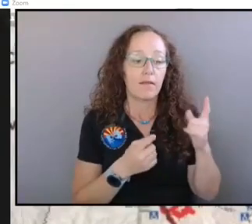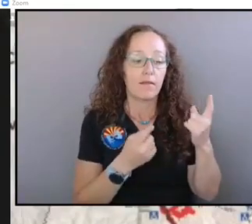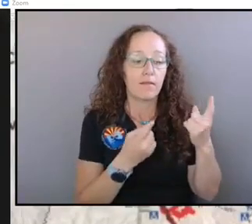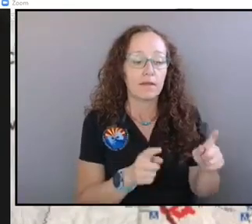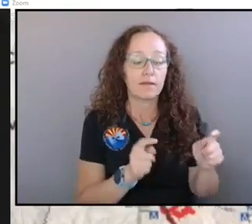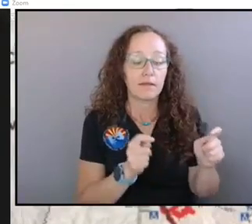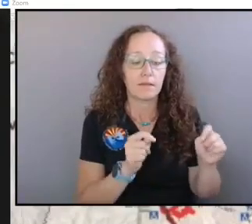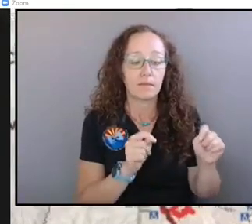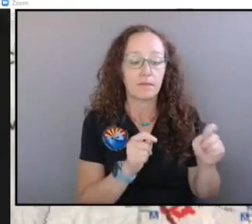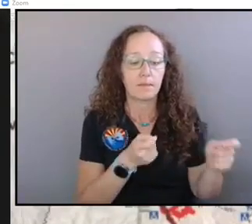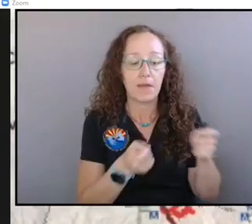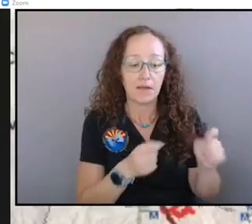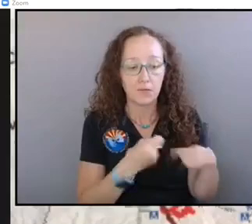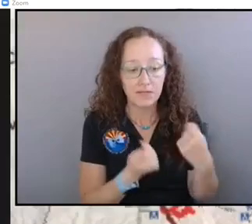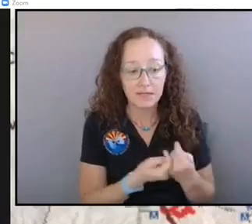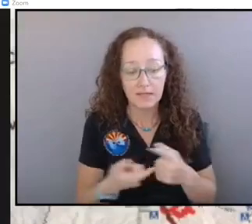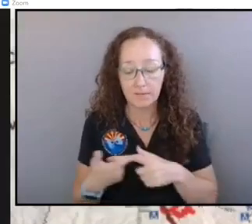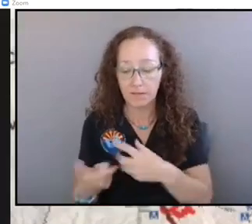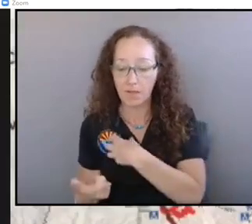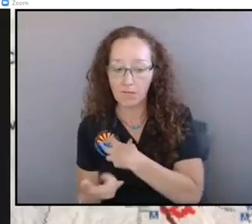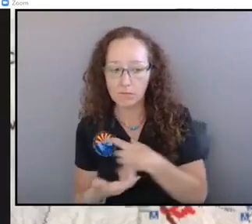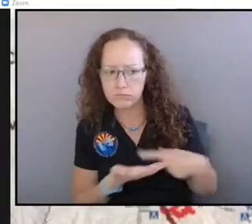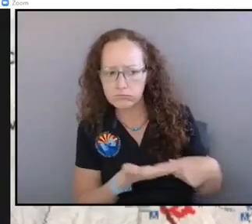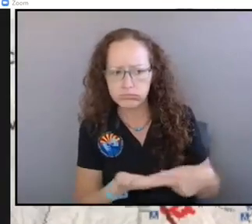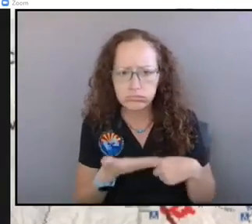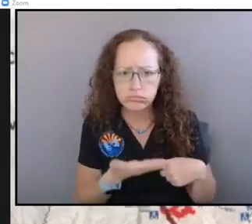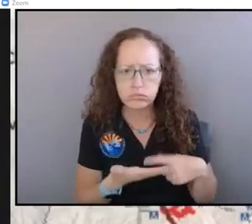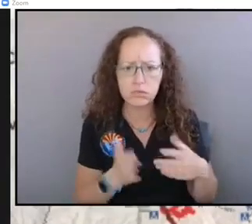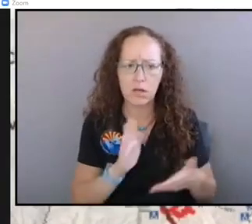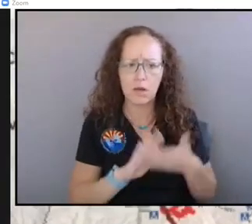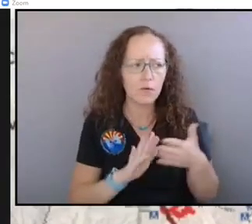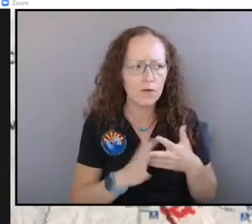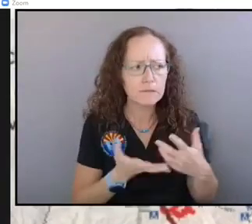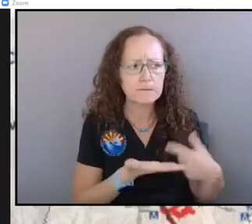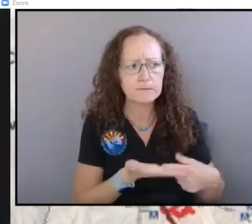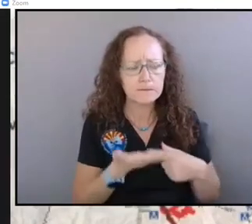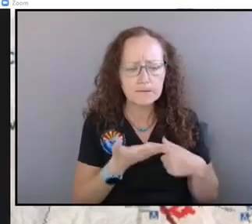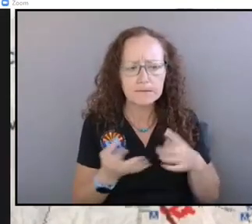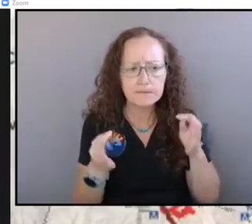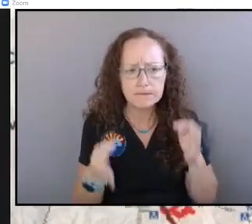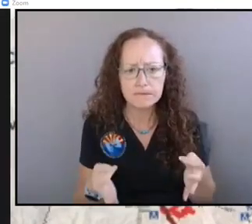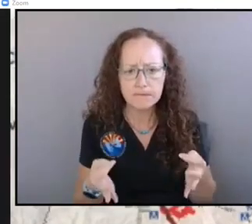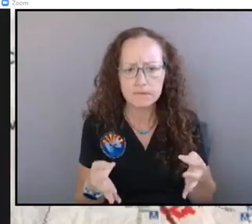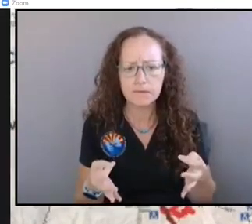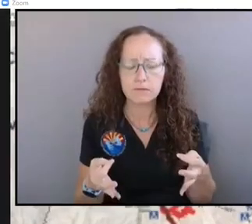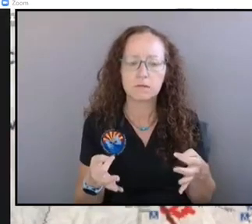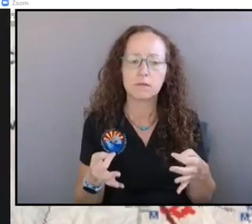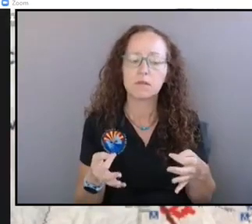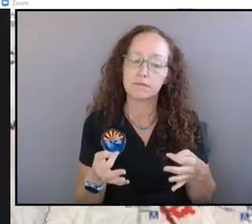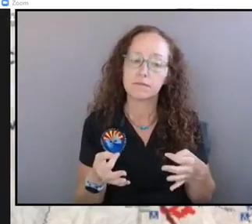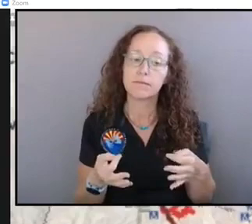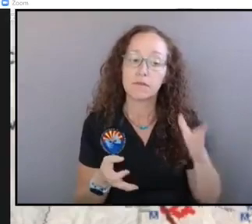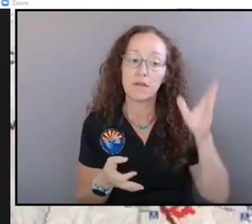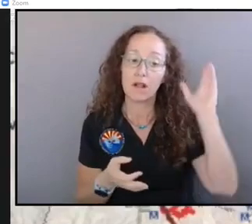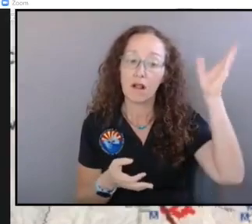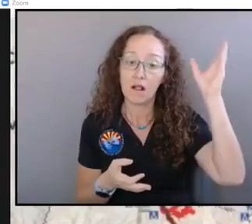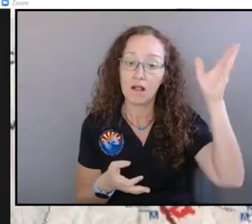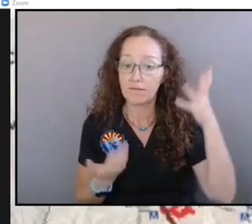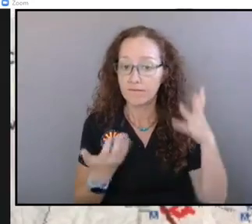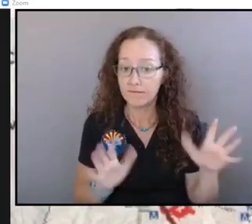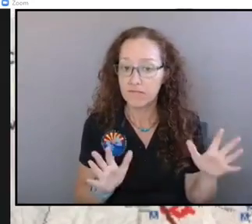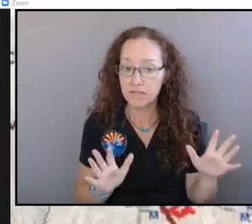operations section in terms of making these decisions. As you heard from the briefing a while ago,